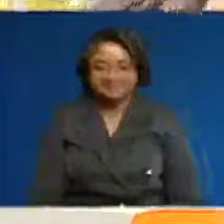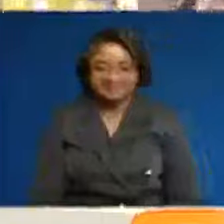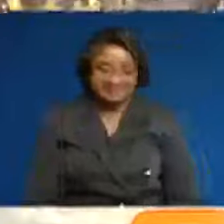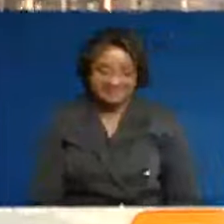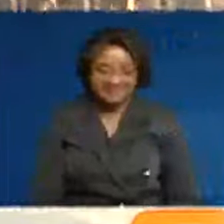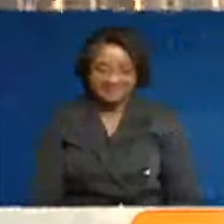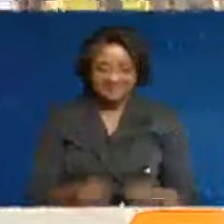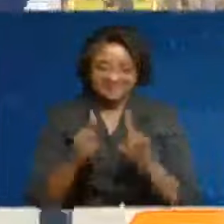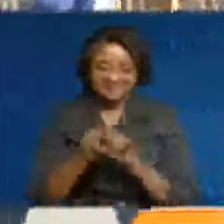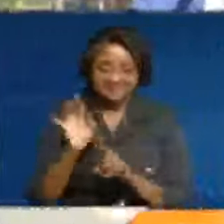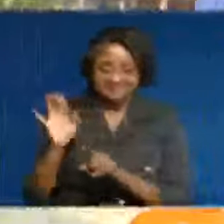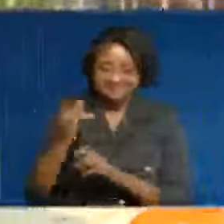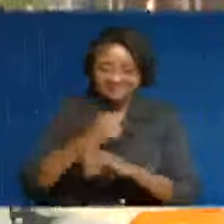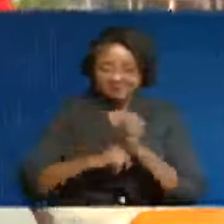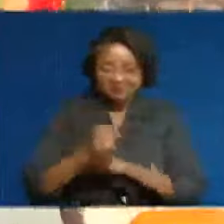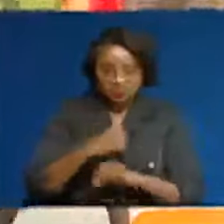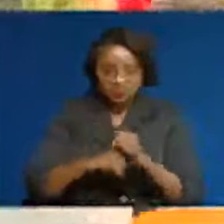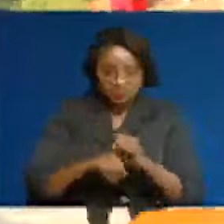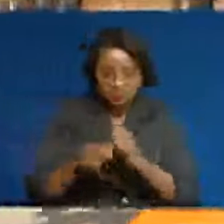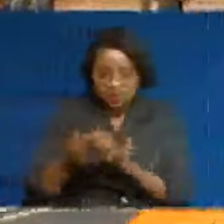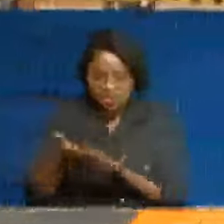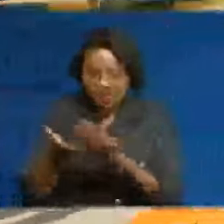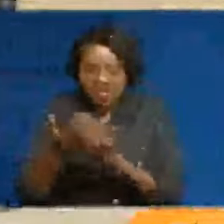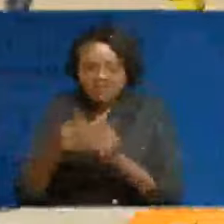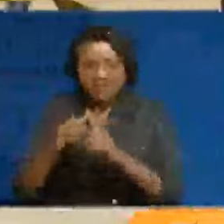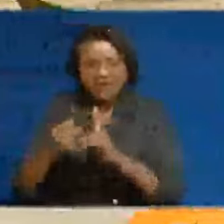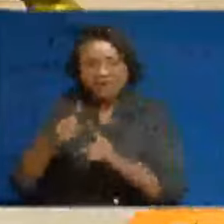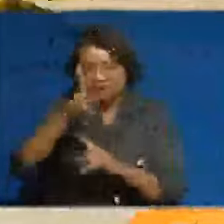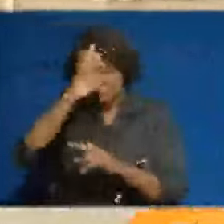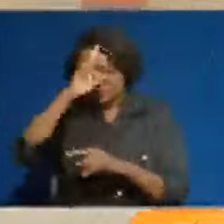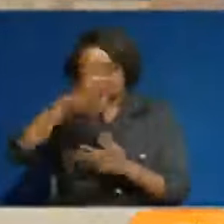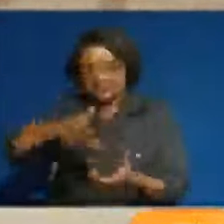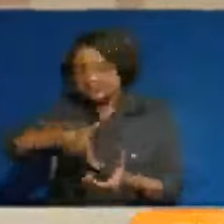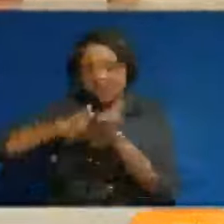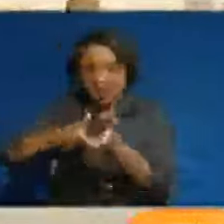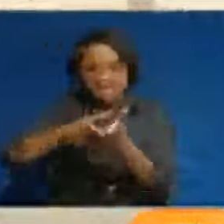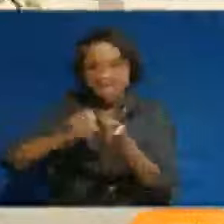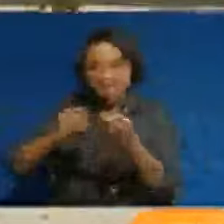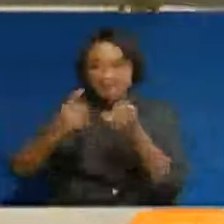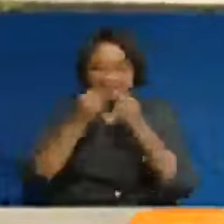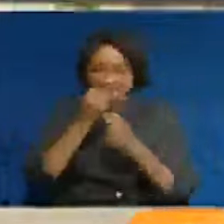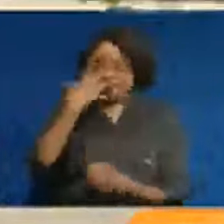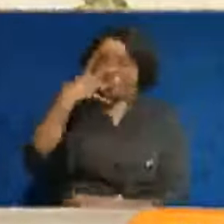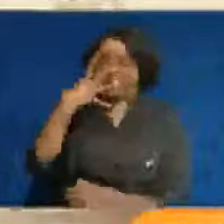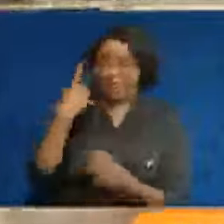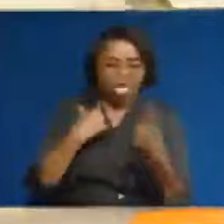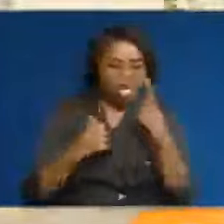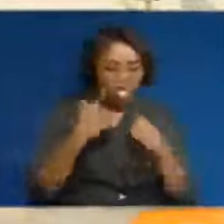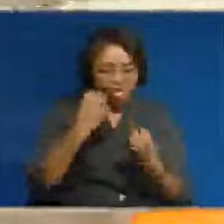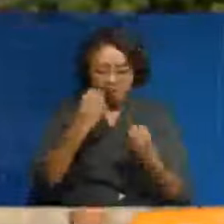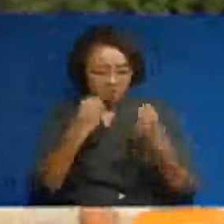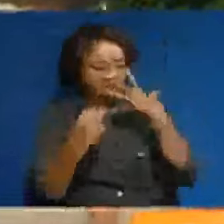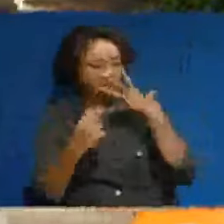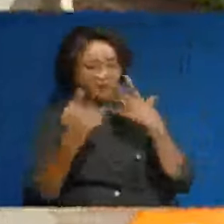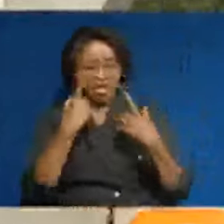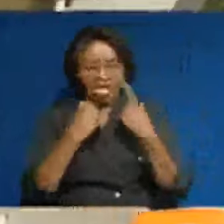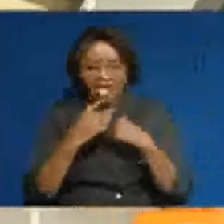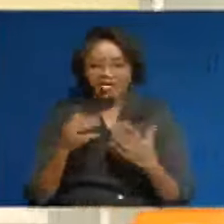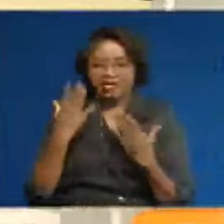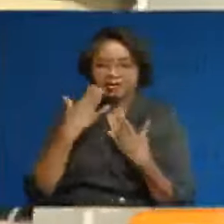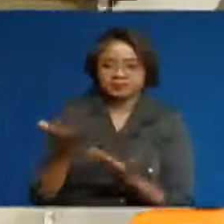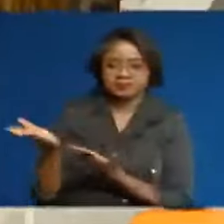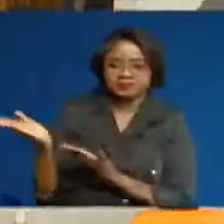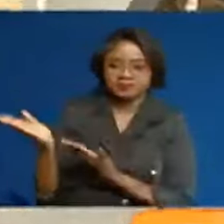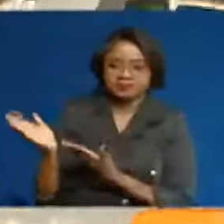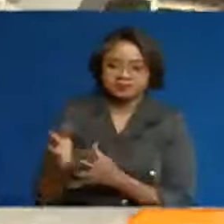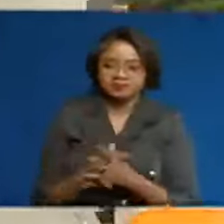Their efforts were, however, interrupted several times by tear gas canisters fired into the church compound by police.